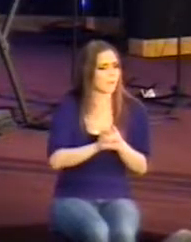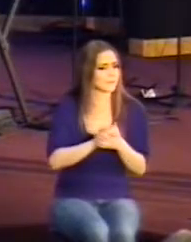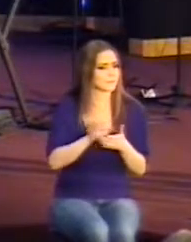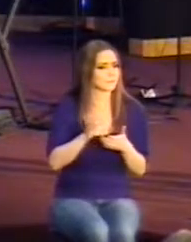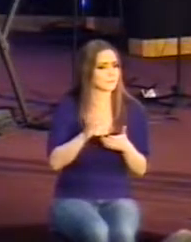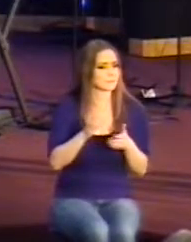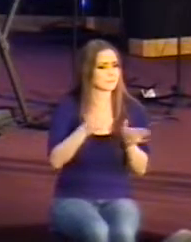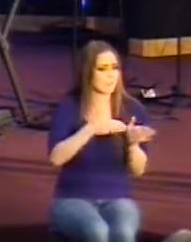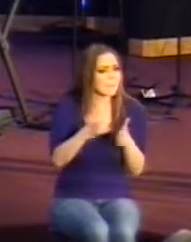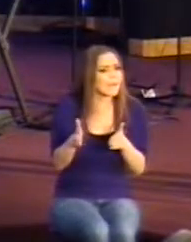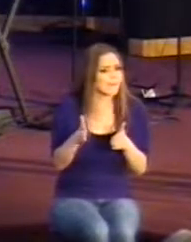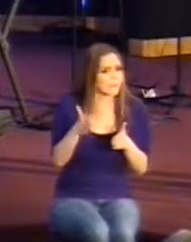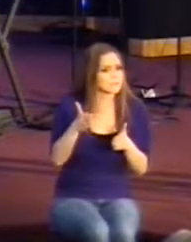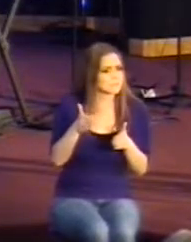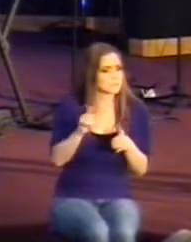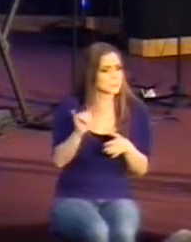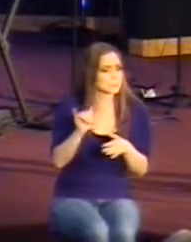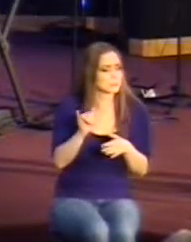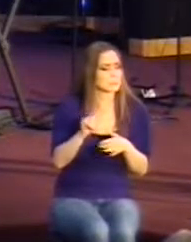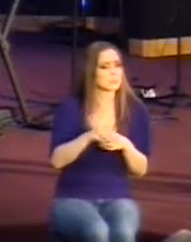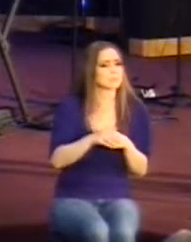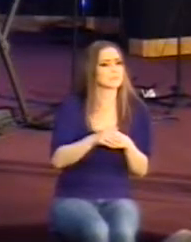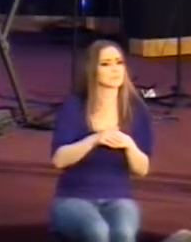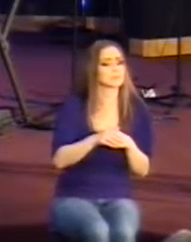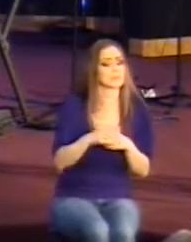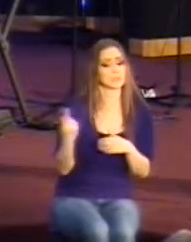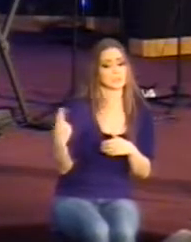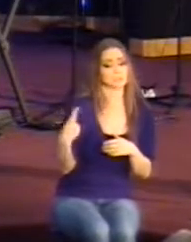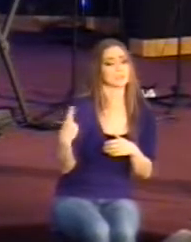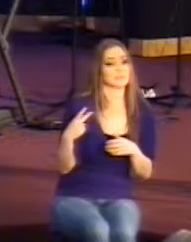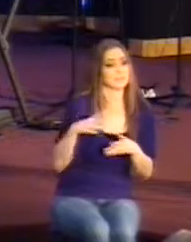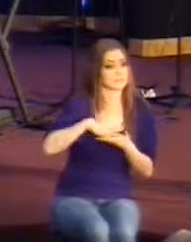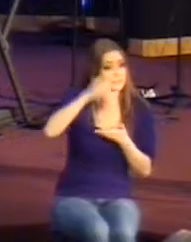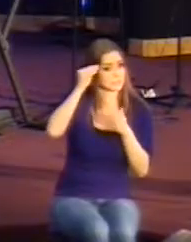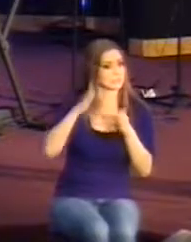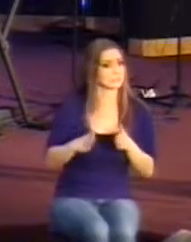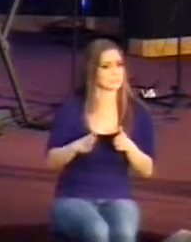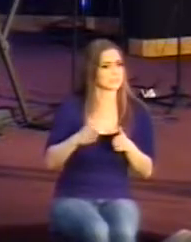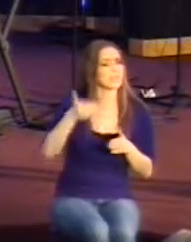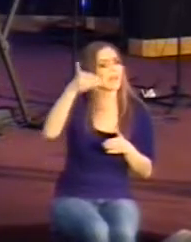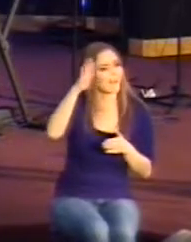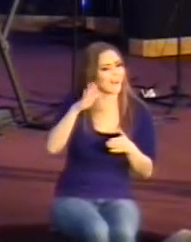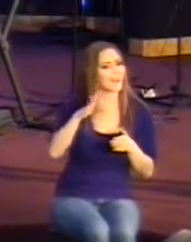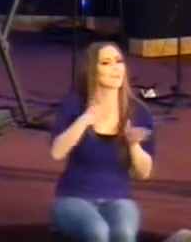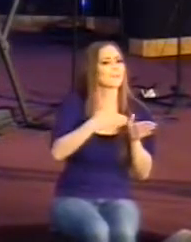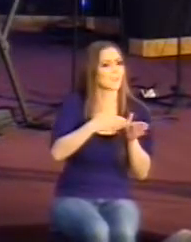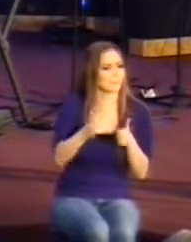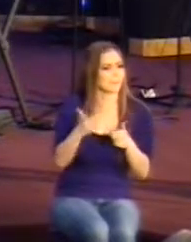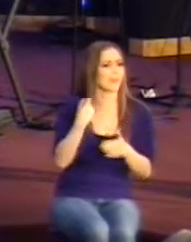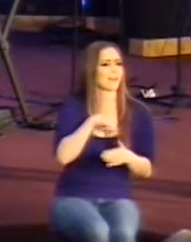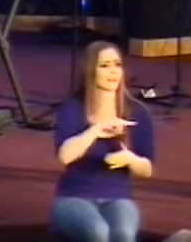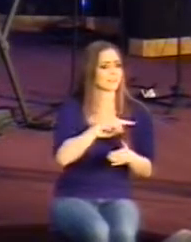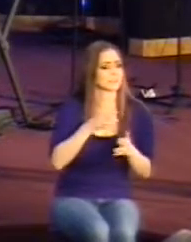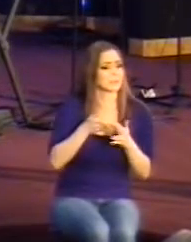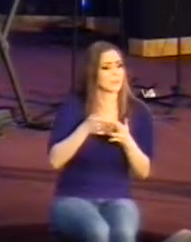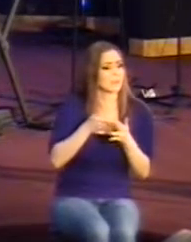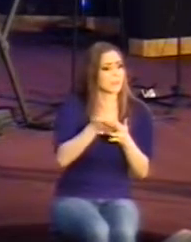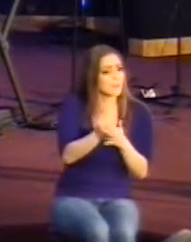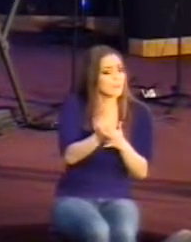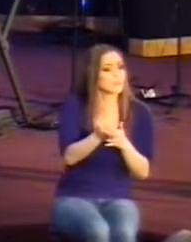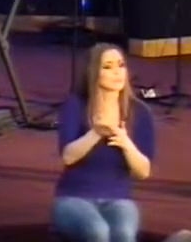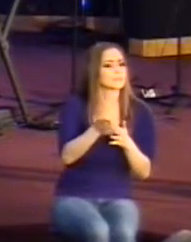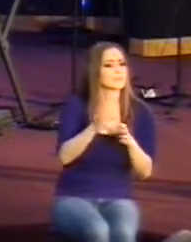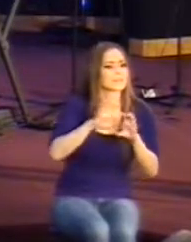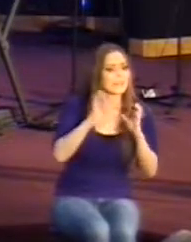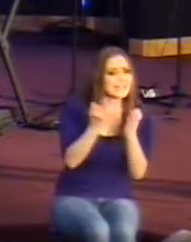be prepared for ministry. And while we were students, God did just that. He prepared us through classes, through